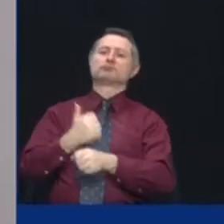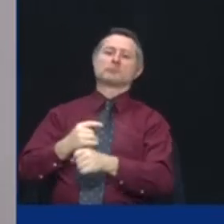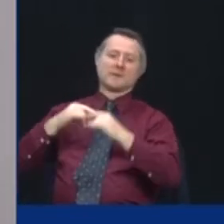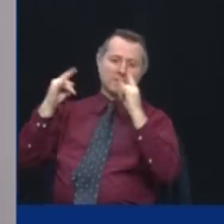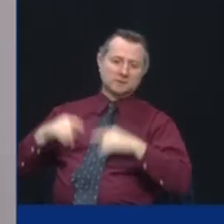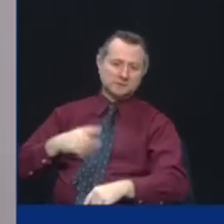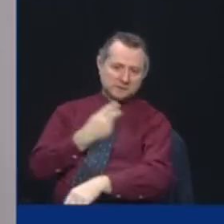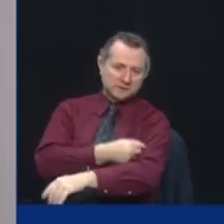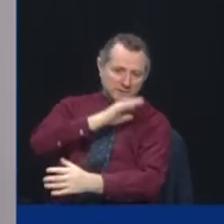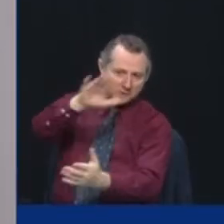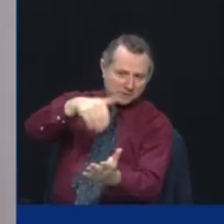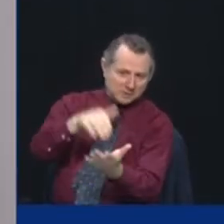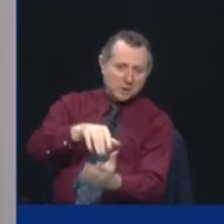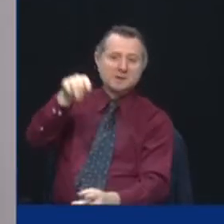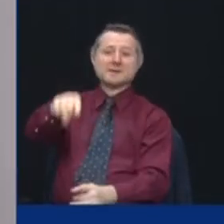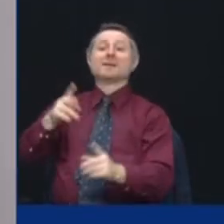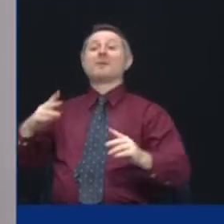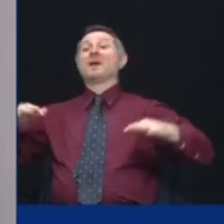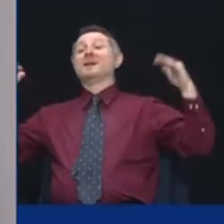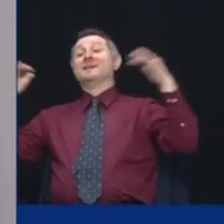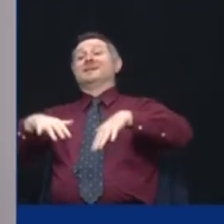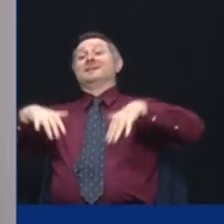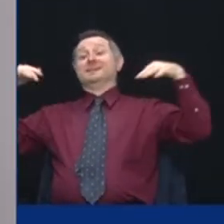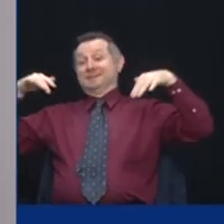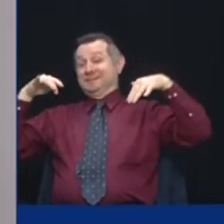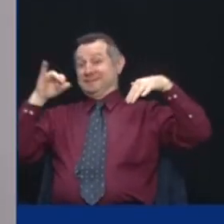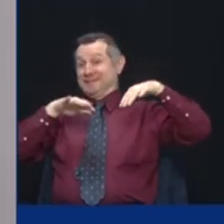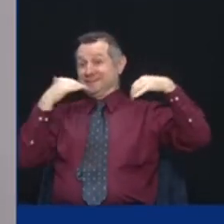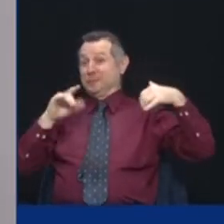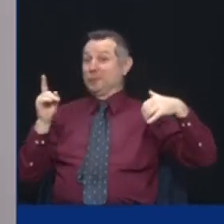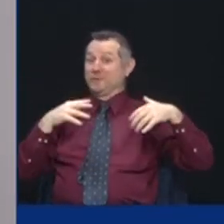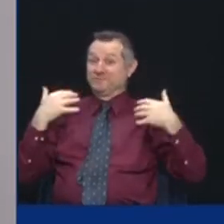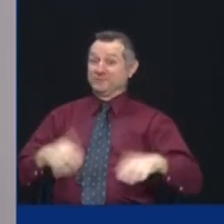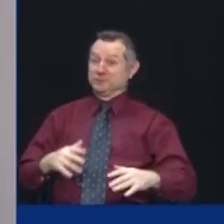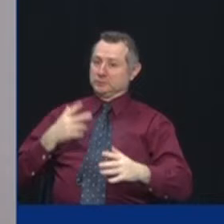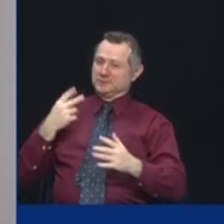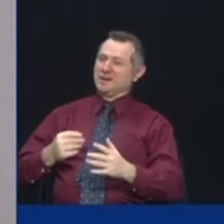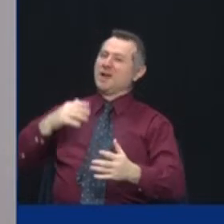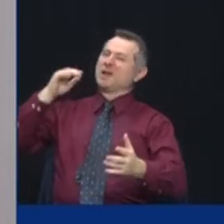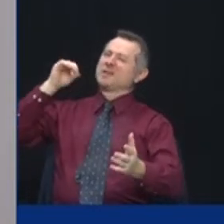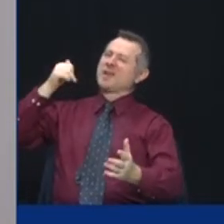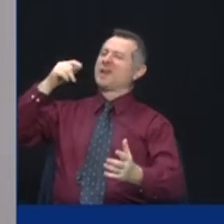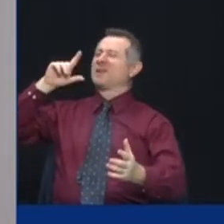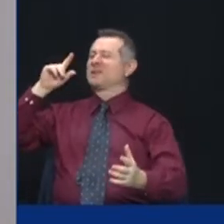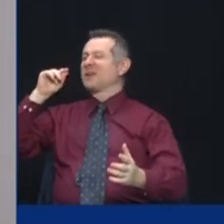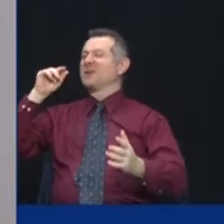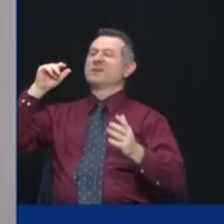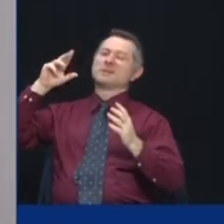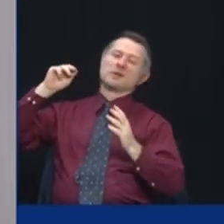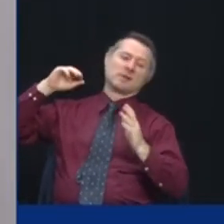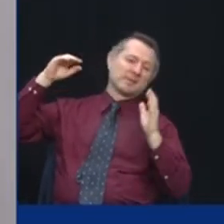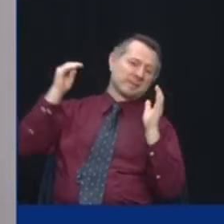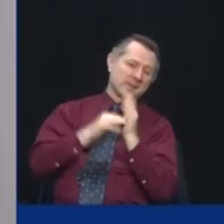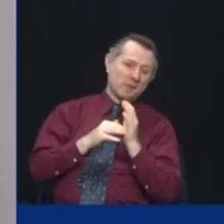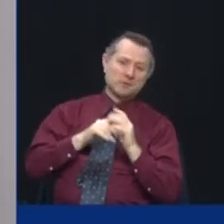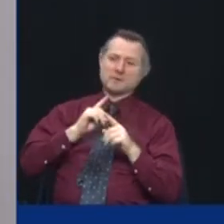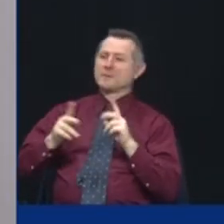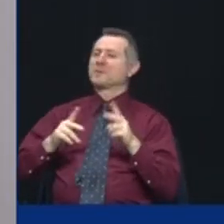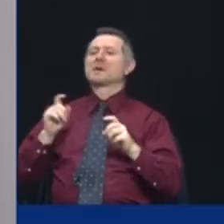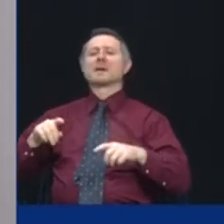really important. We vaccinated tens and tens of thousands of people, but we need more. We need more